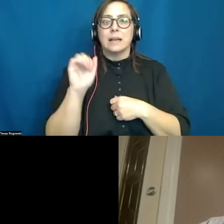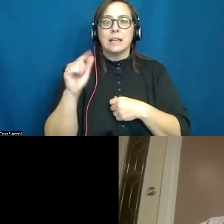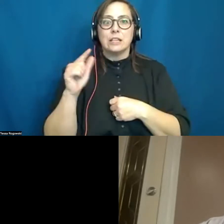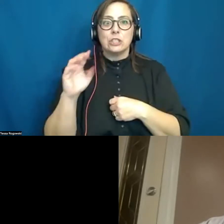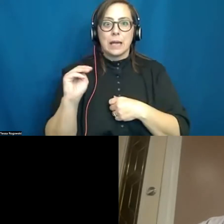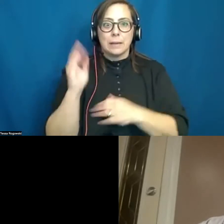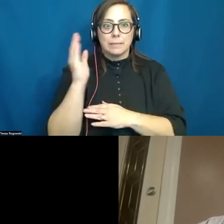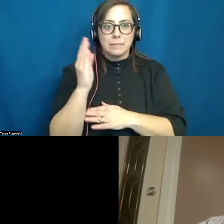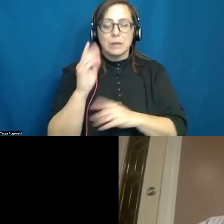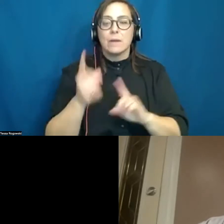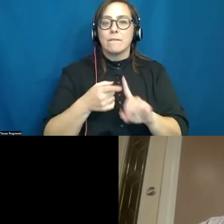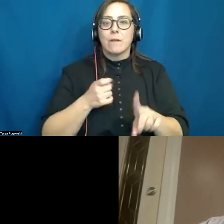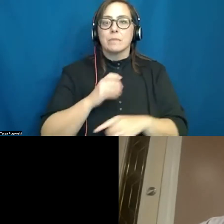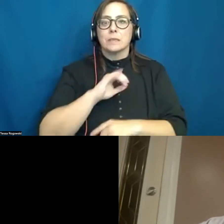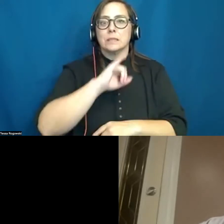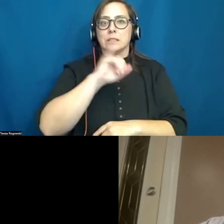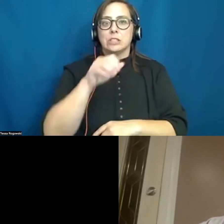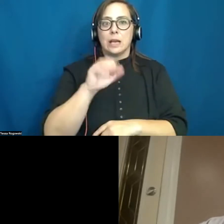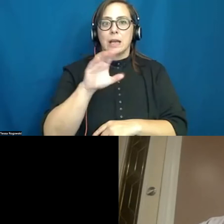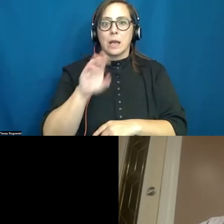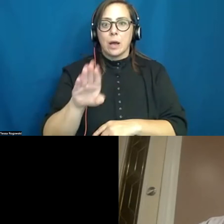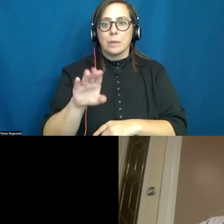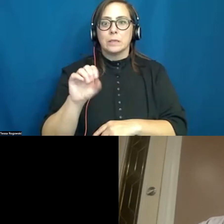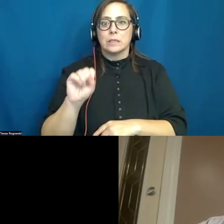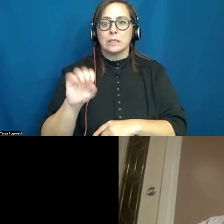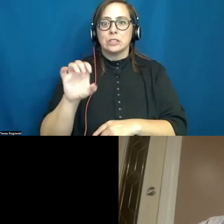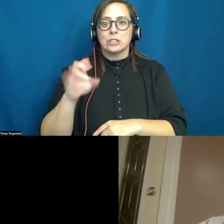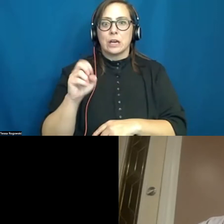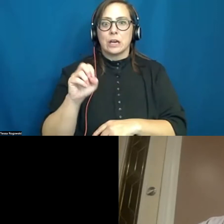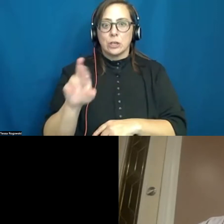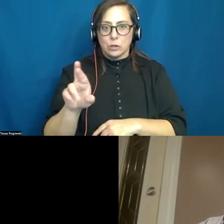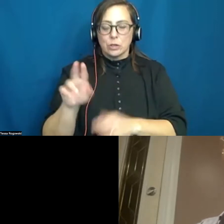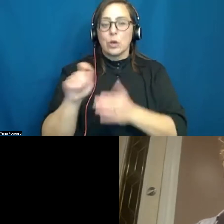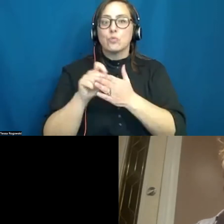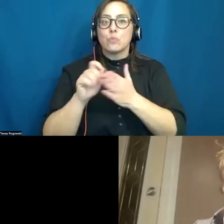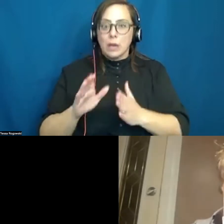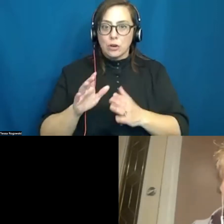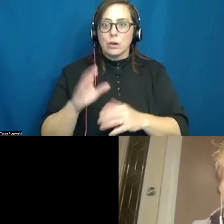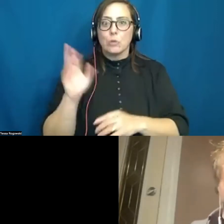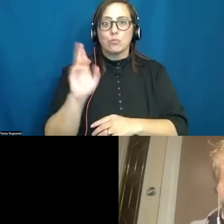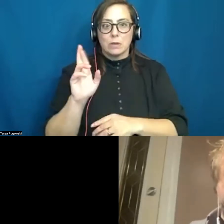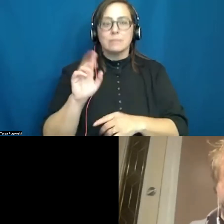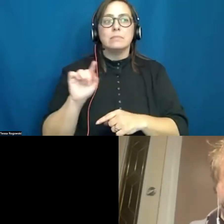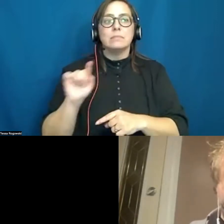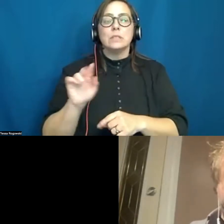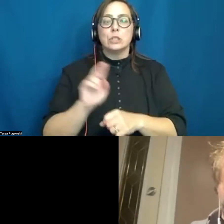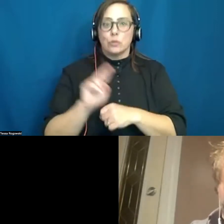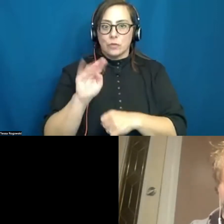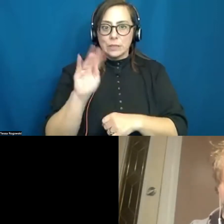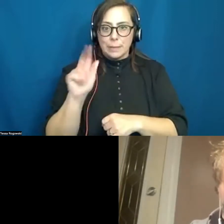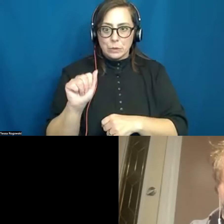of Jacob Scheier. And he is the writer in residence at the University of